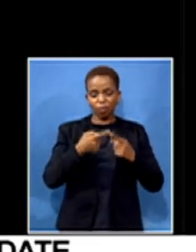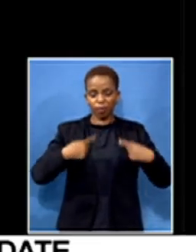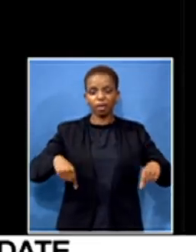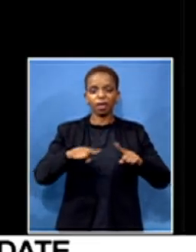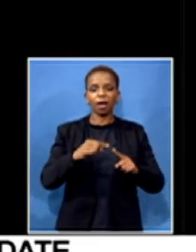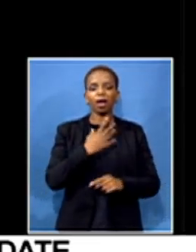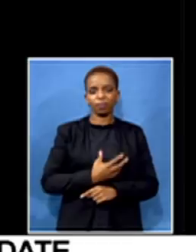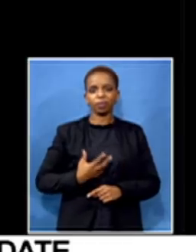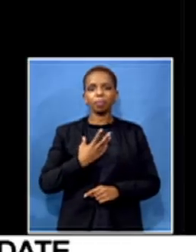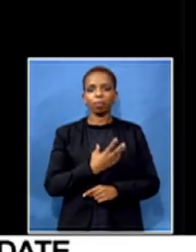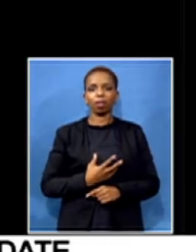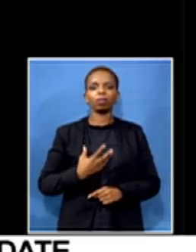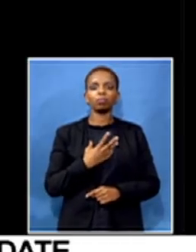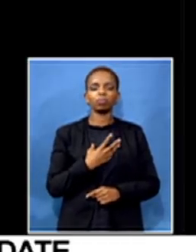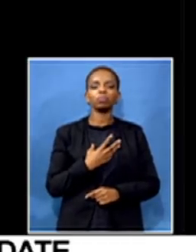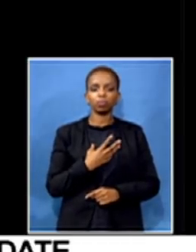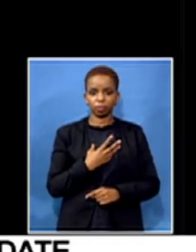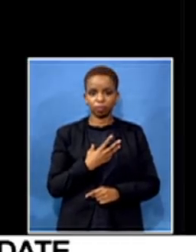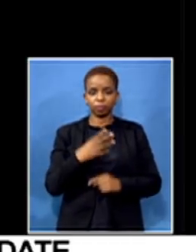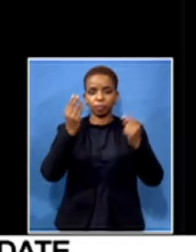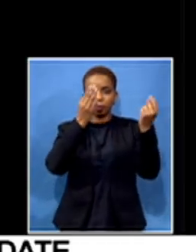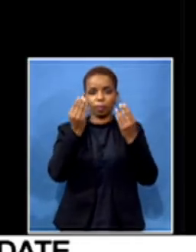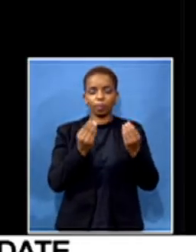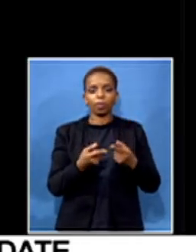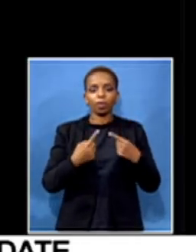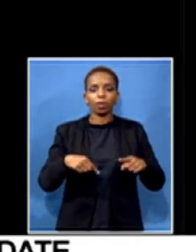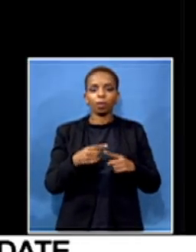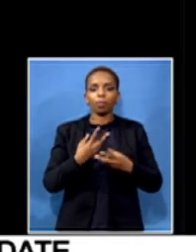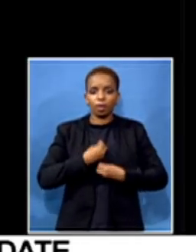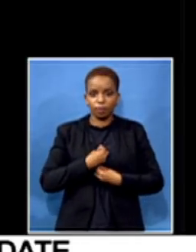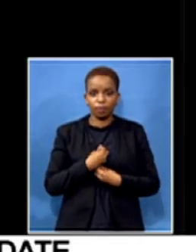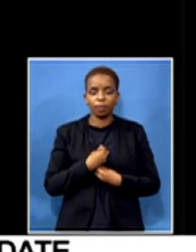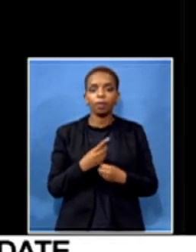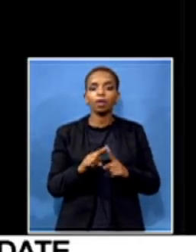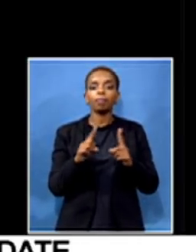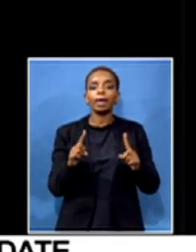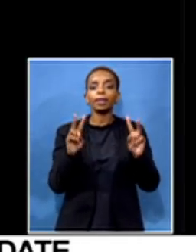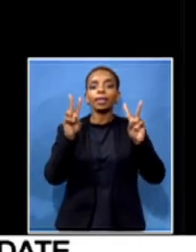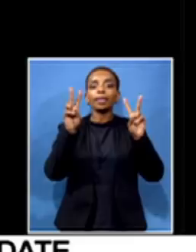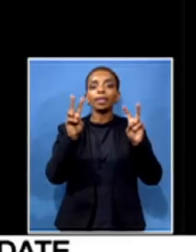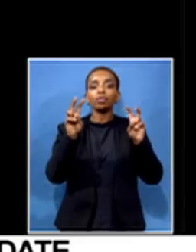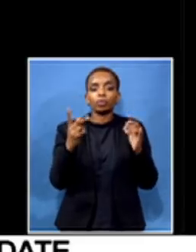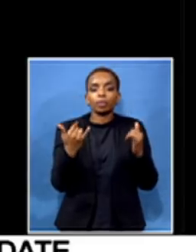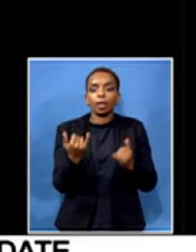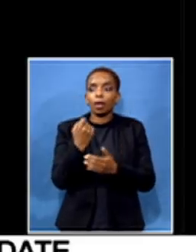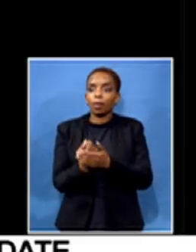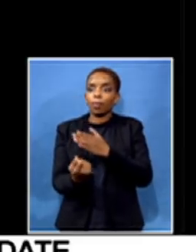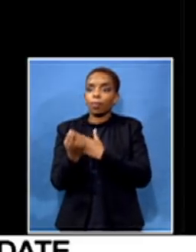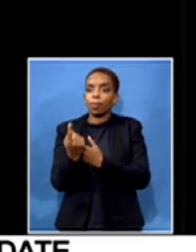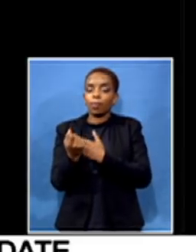have, and the issues that are raised about